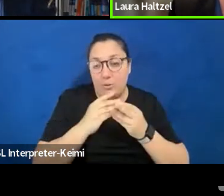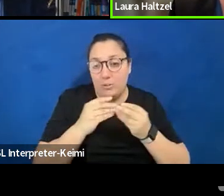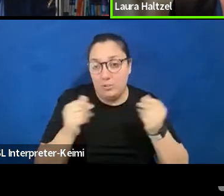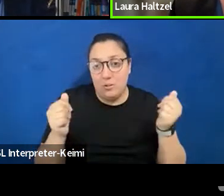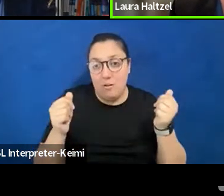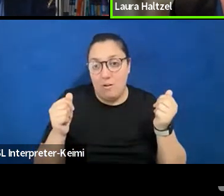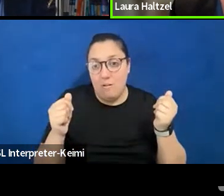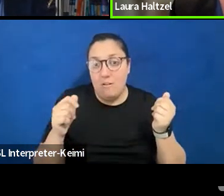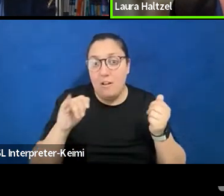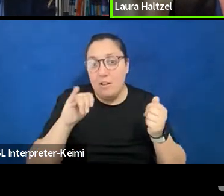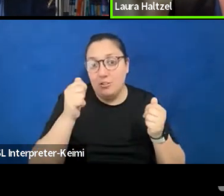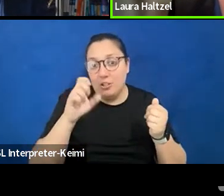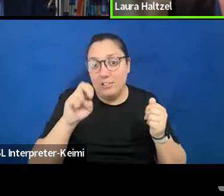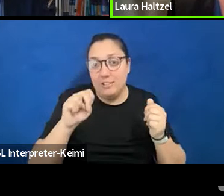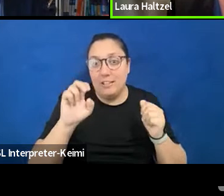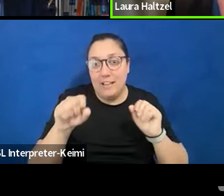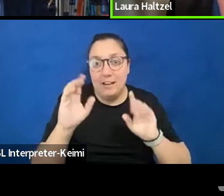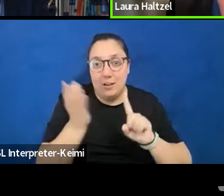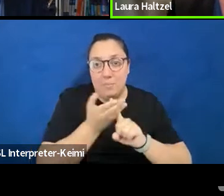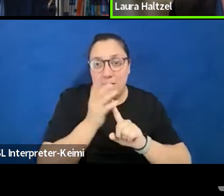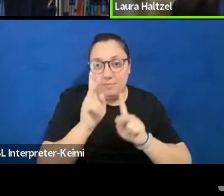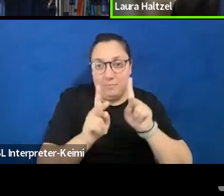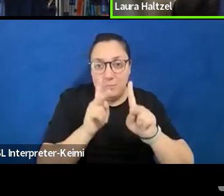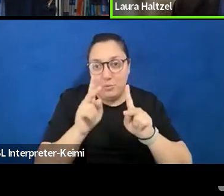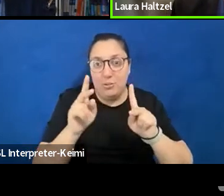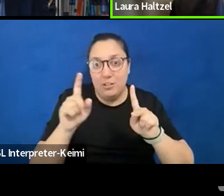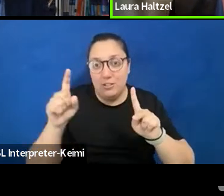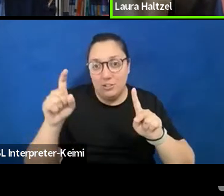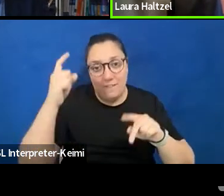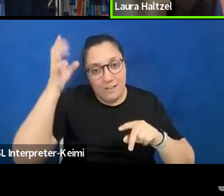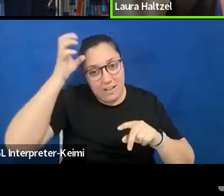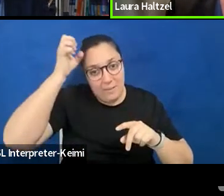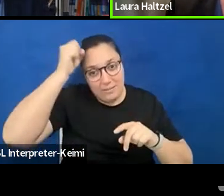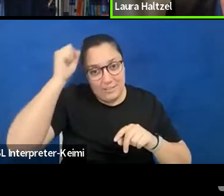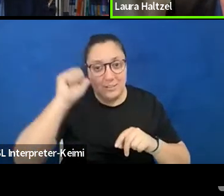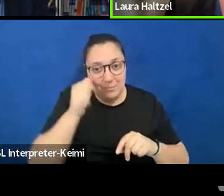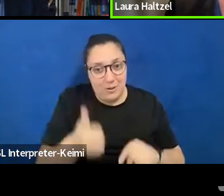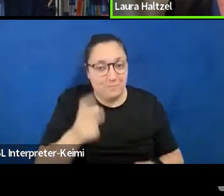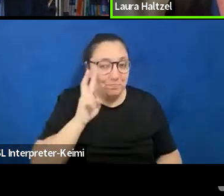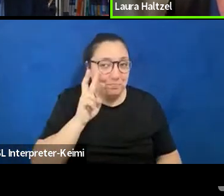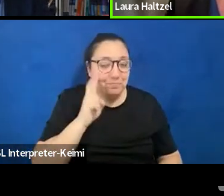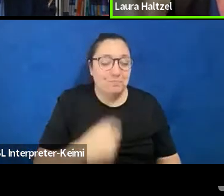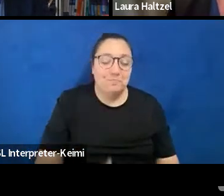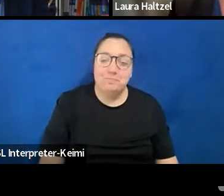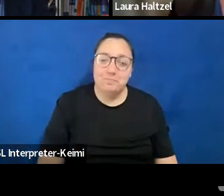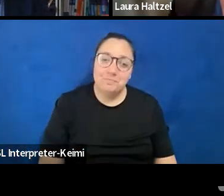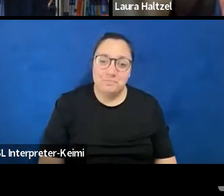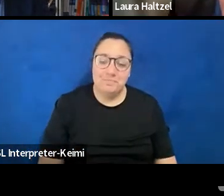and that Jason can convince people tomorrow to have some common sense.